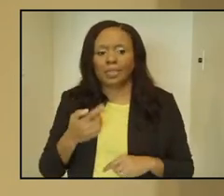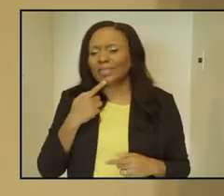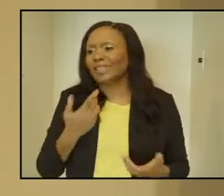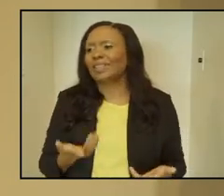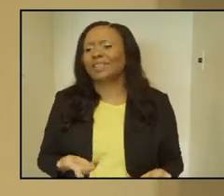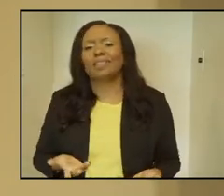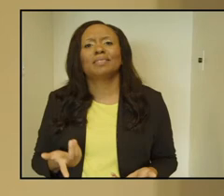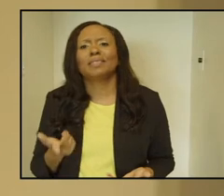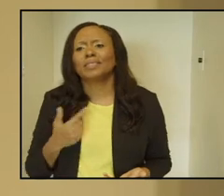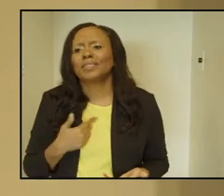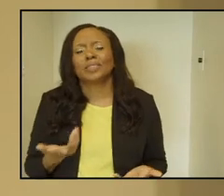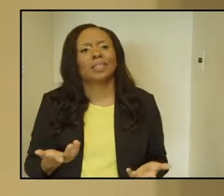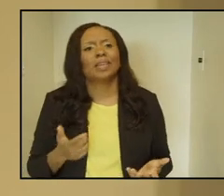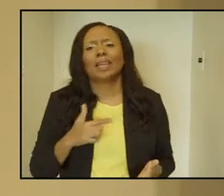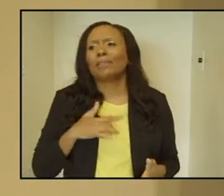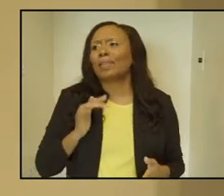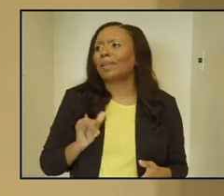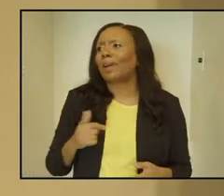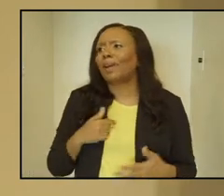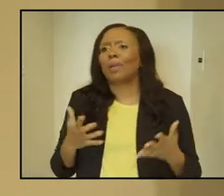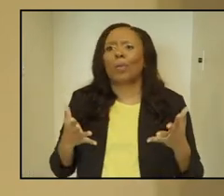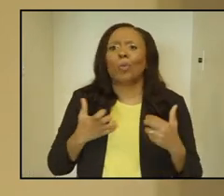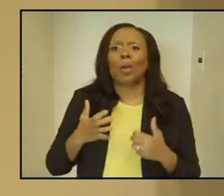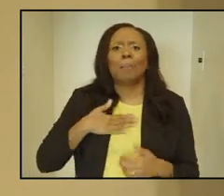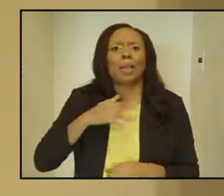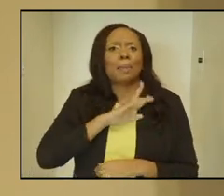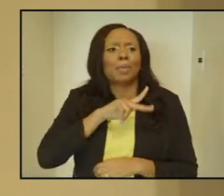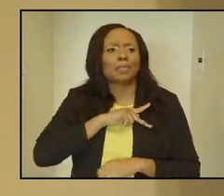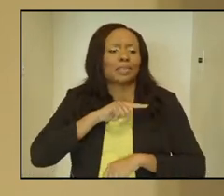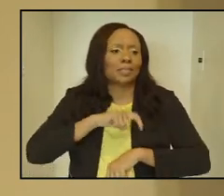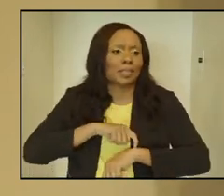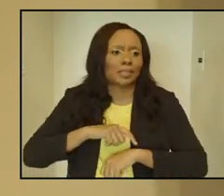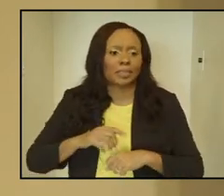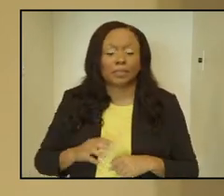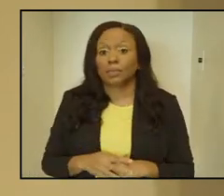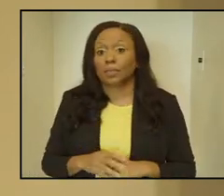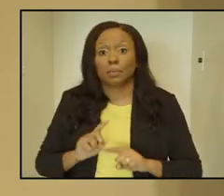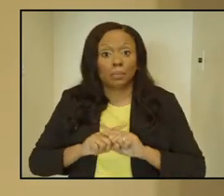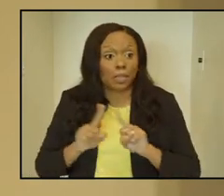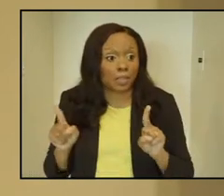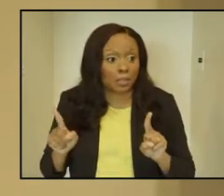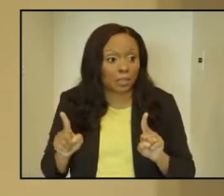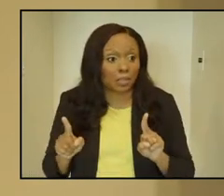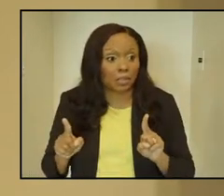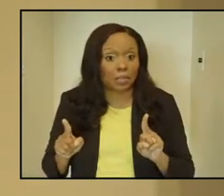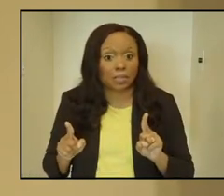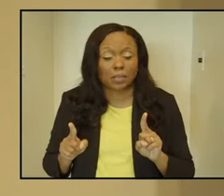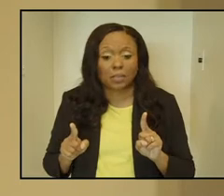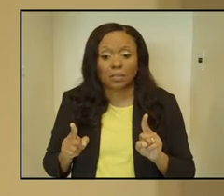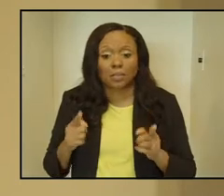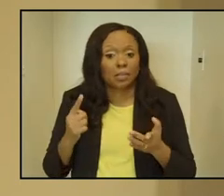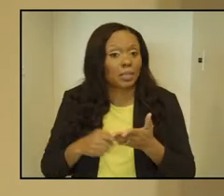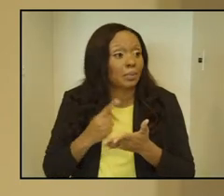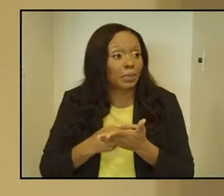for myself. And I realize it takes me 2 minutes to listen.